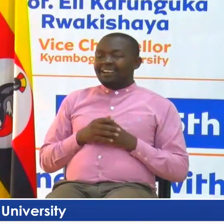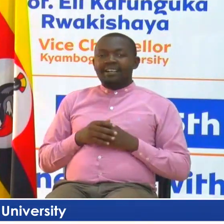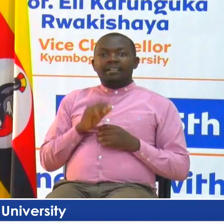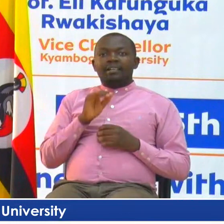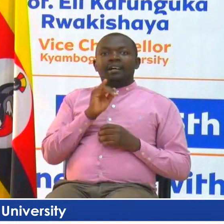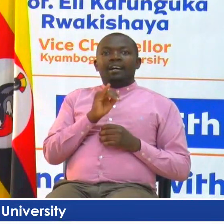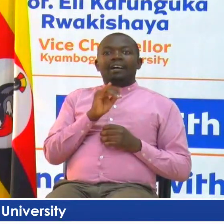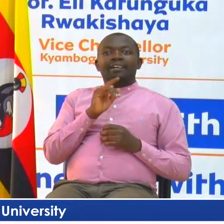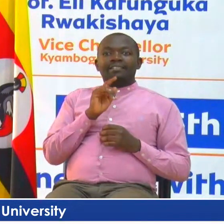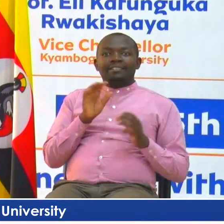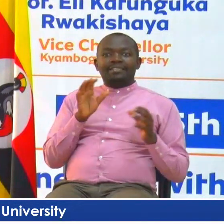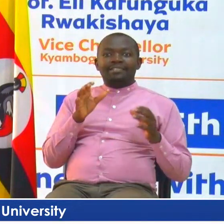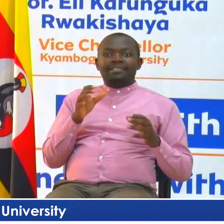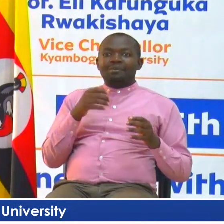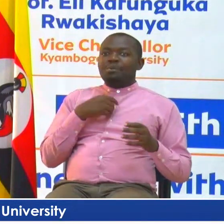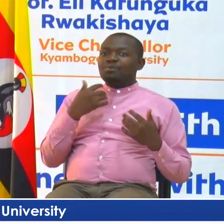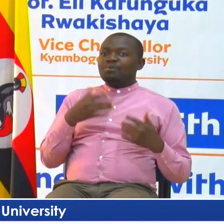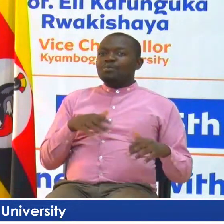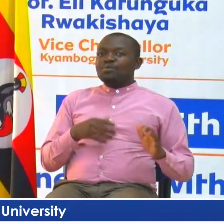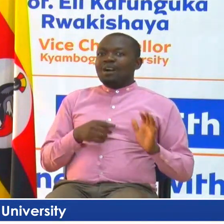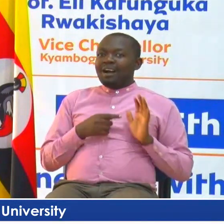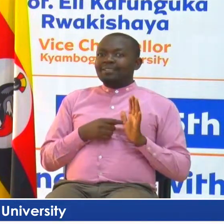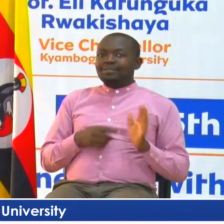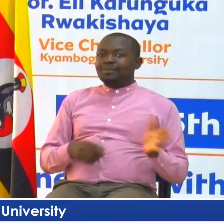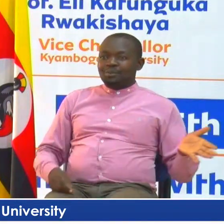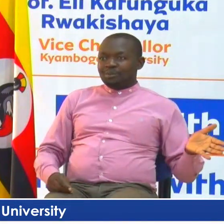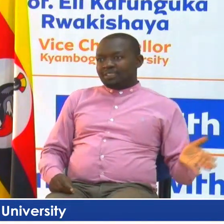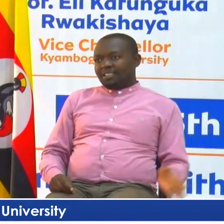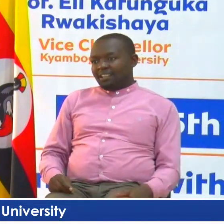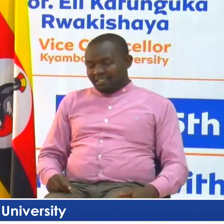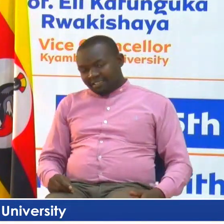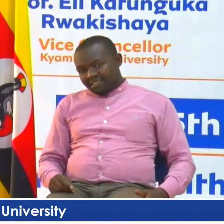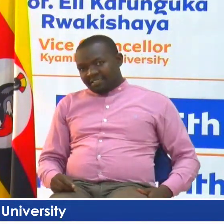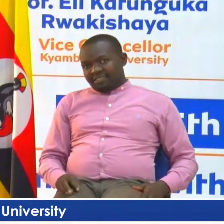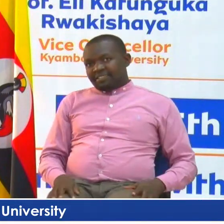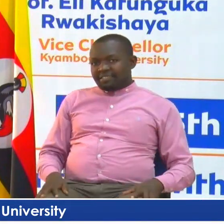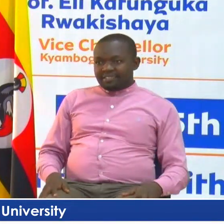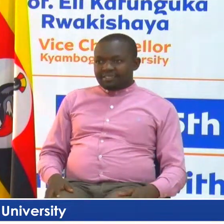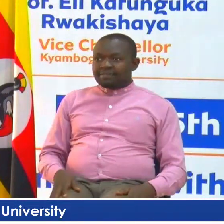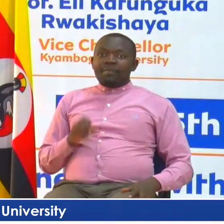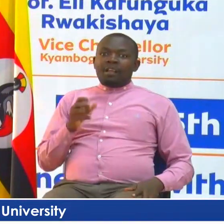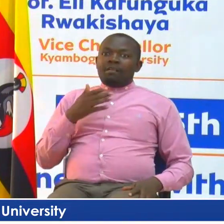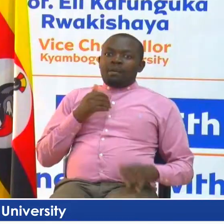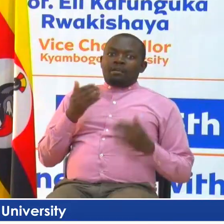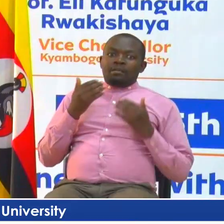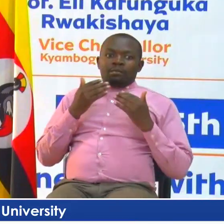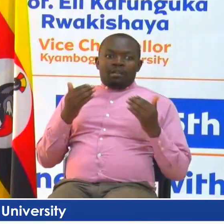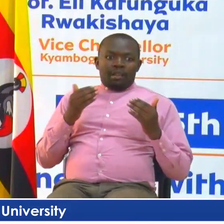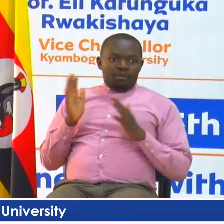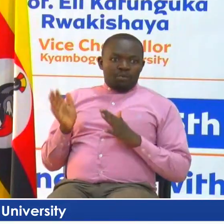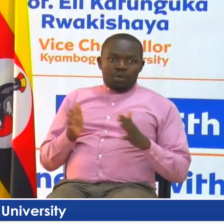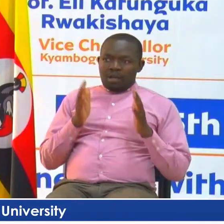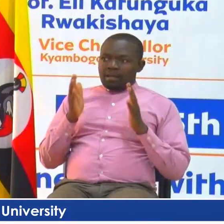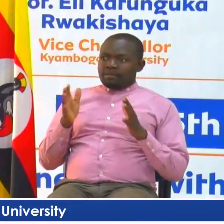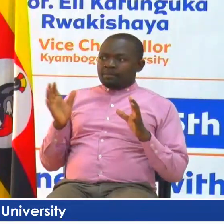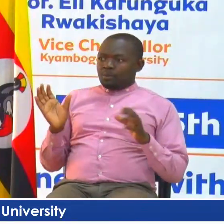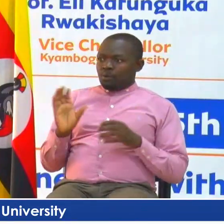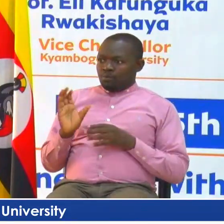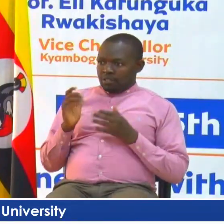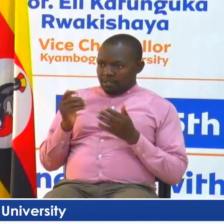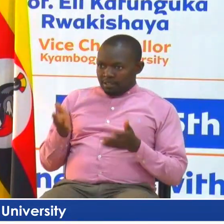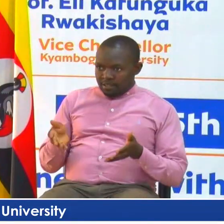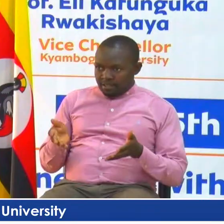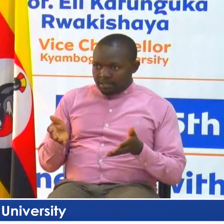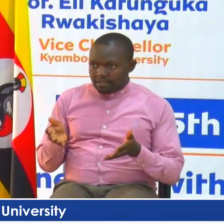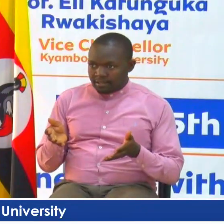put up everything, and I showed them what I know about, excitement. So I also want to thank the organizing committee that has